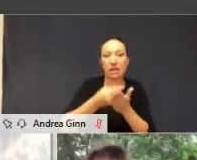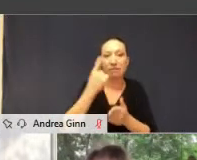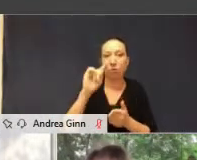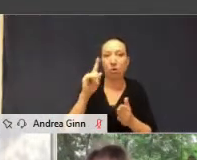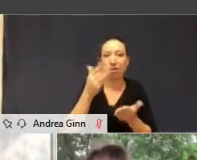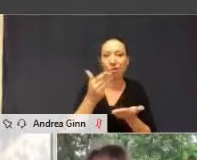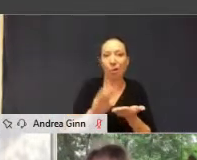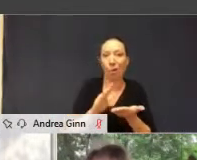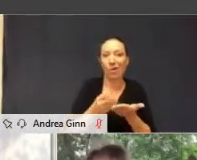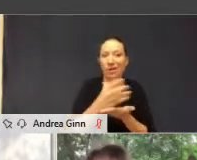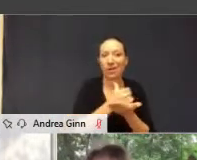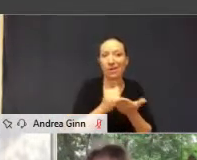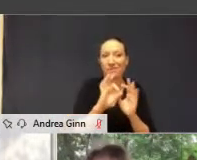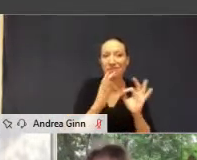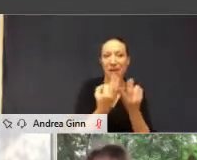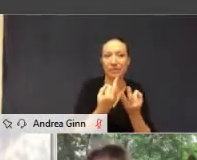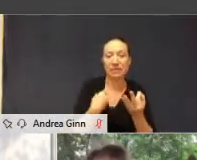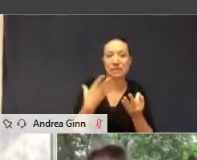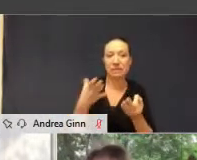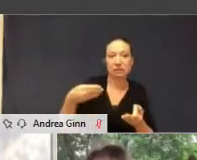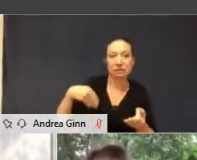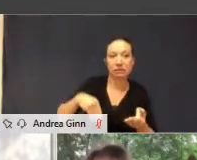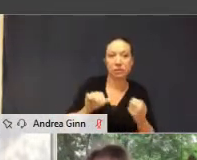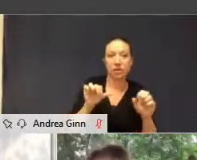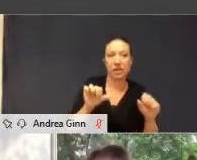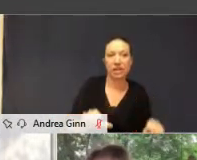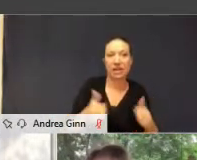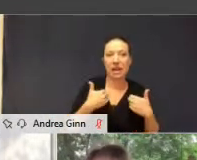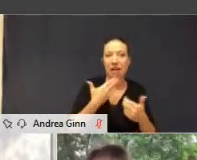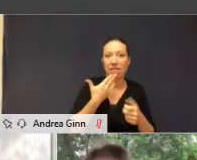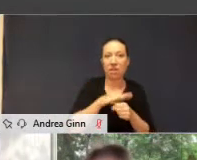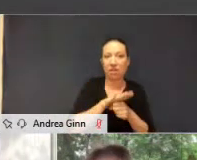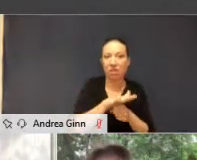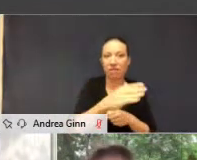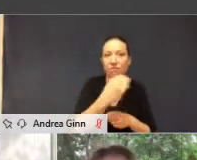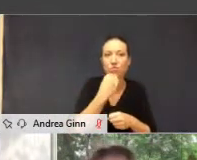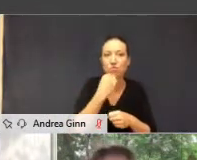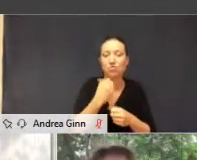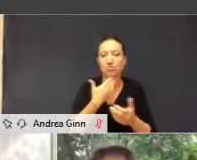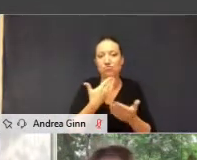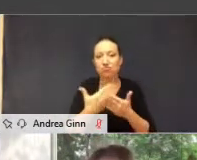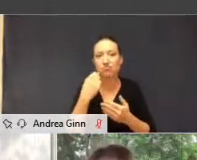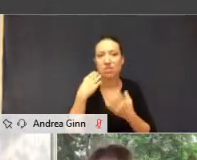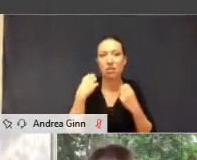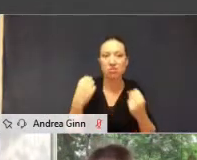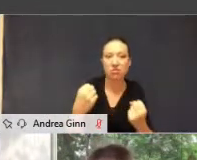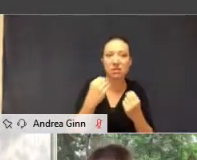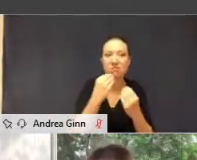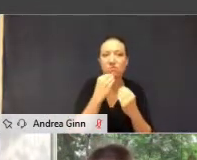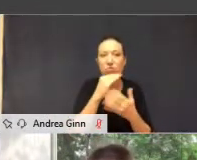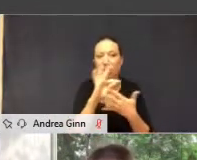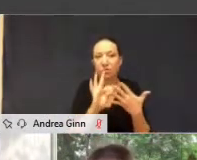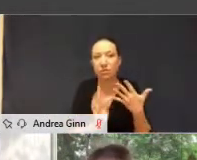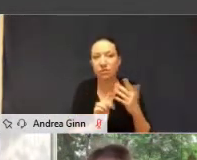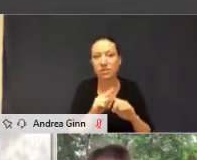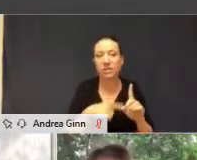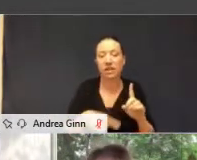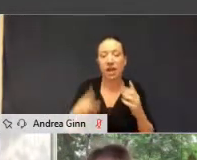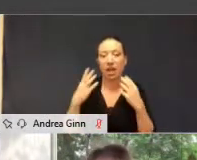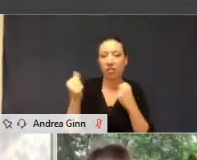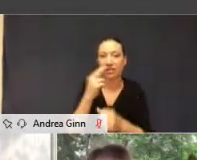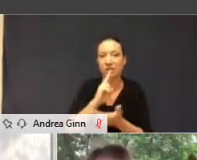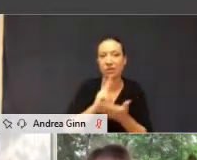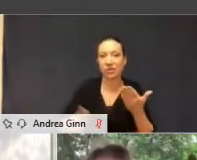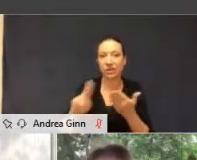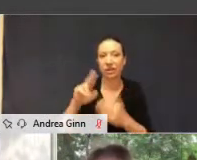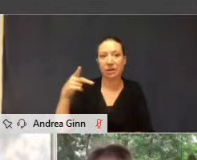sure they have adequate nutrition during the pandemic. Health secretaries are having extensive conversations along with PED